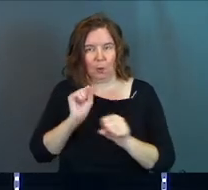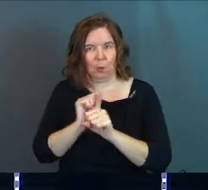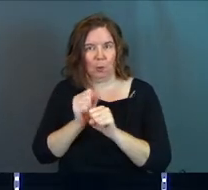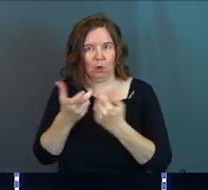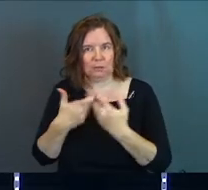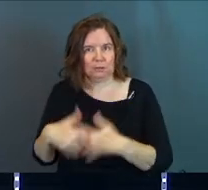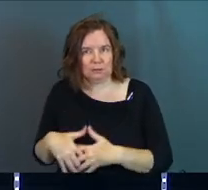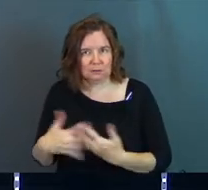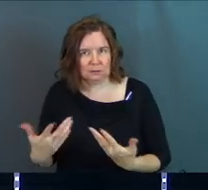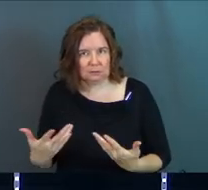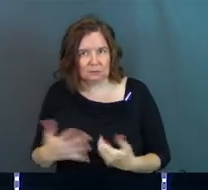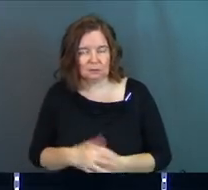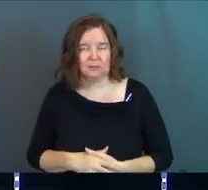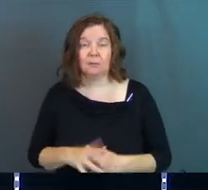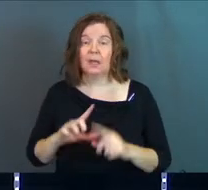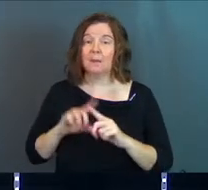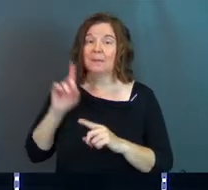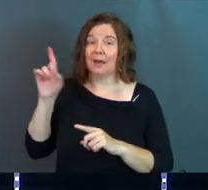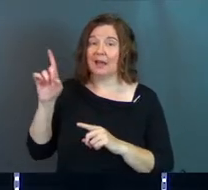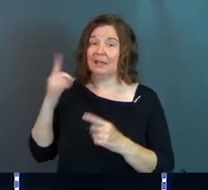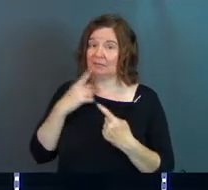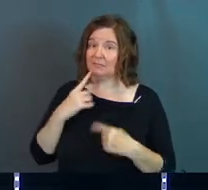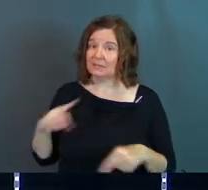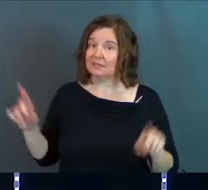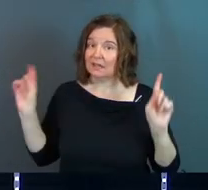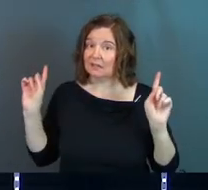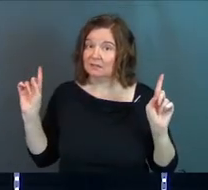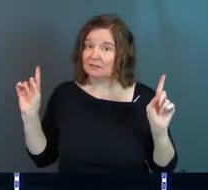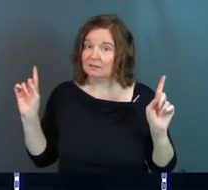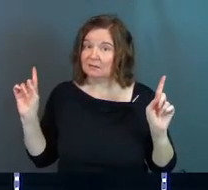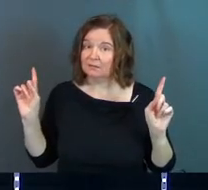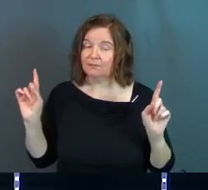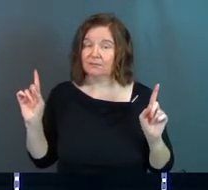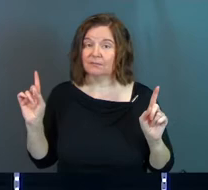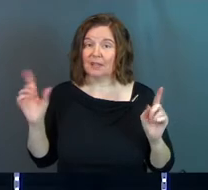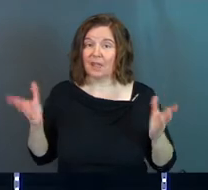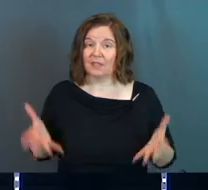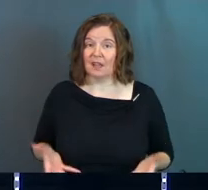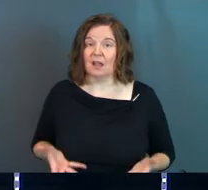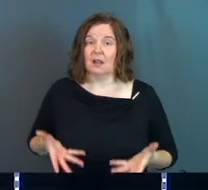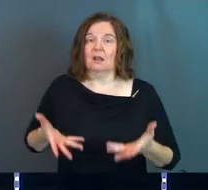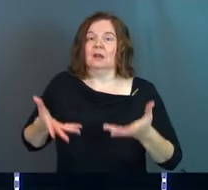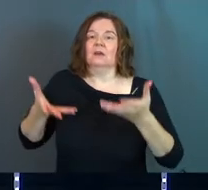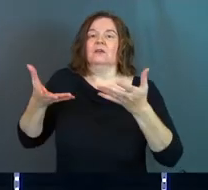worked. But he did it. The lift